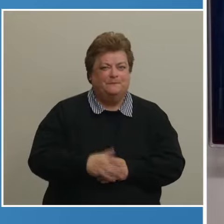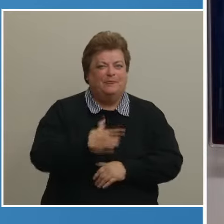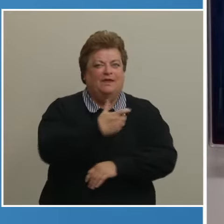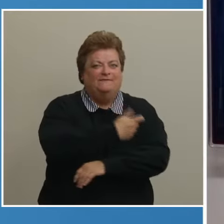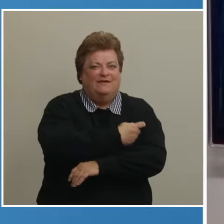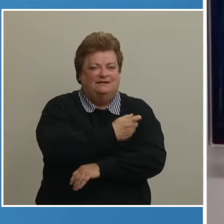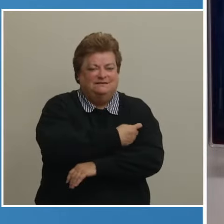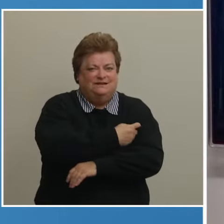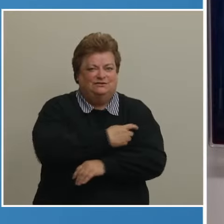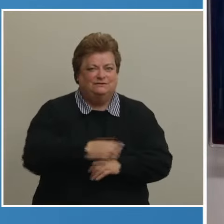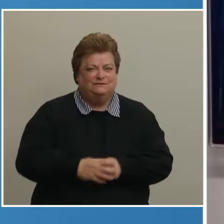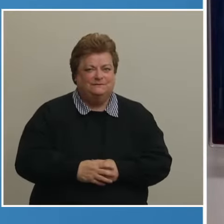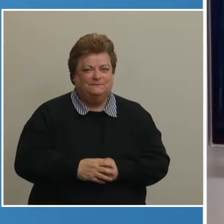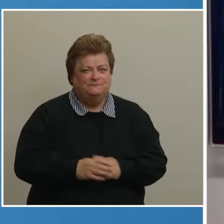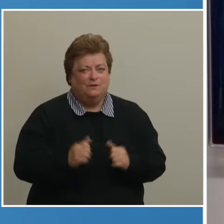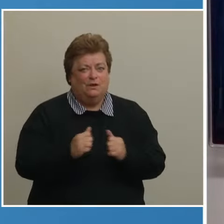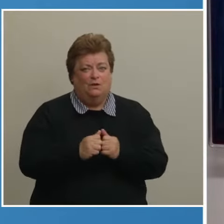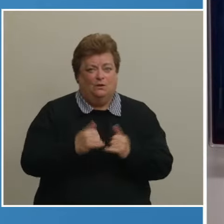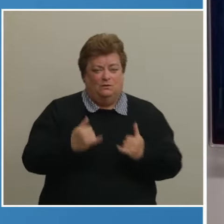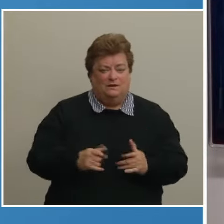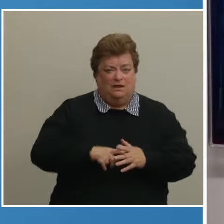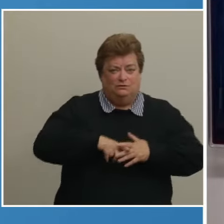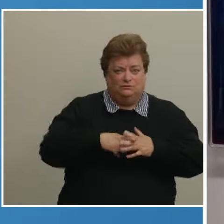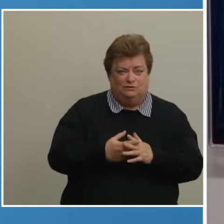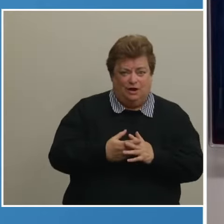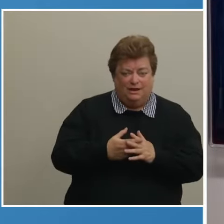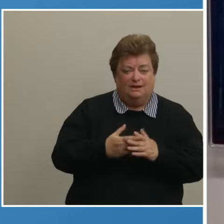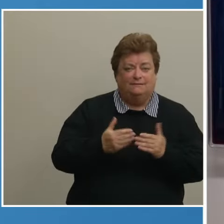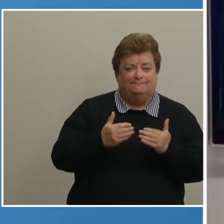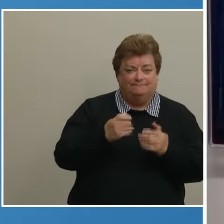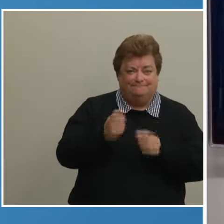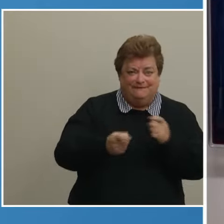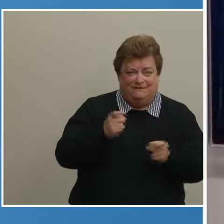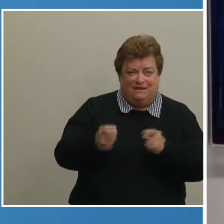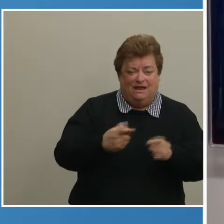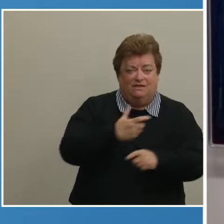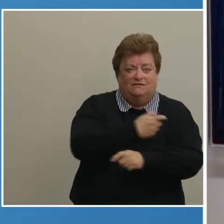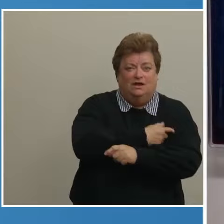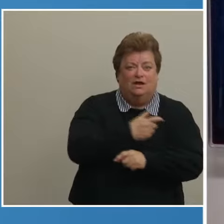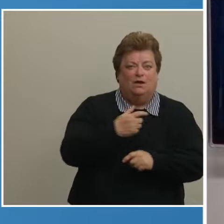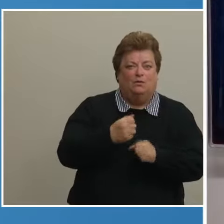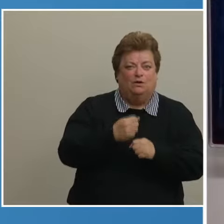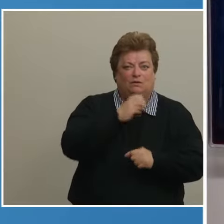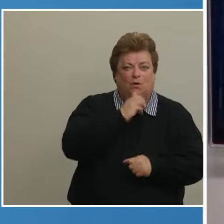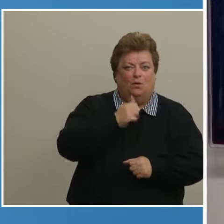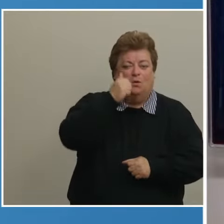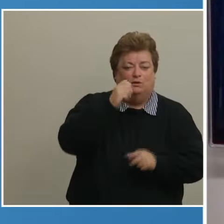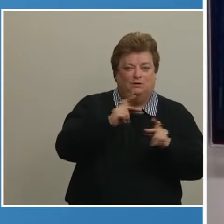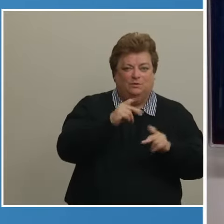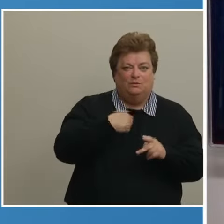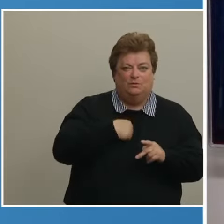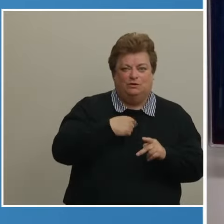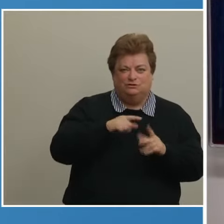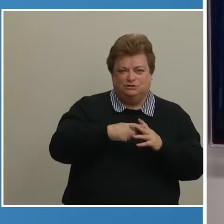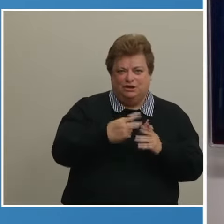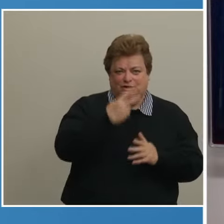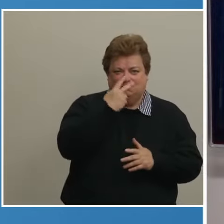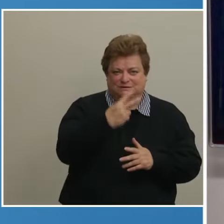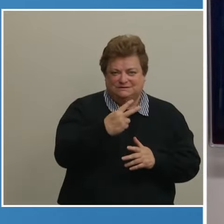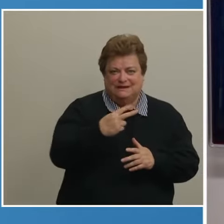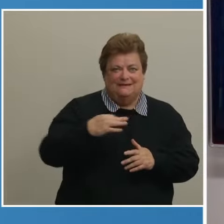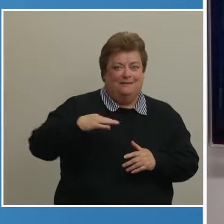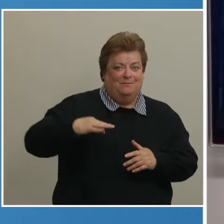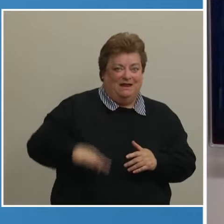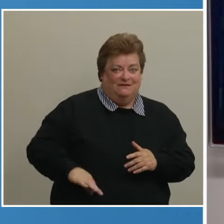Vaccinations. With the administration of vaccine in older adults, we are already seeing the benefits in terms of public health impact